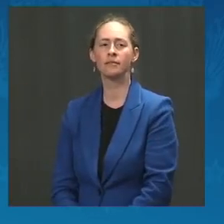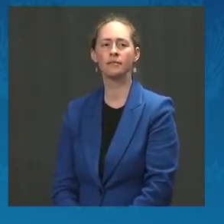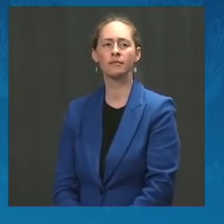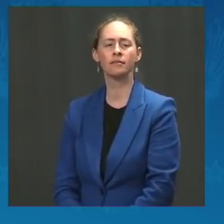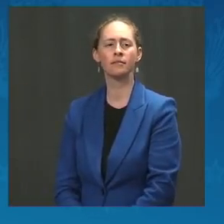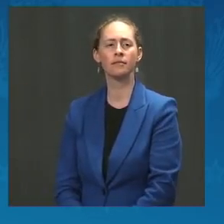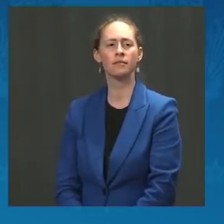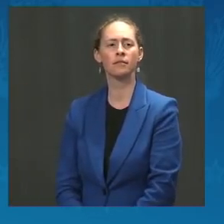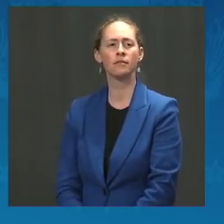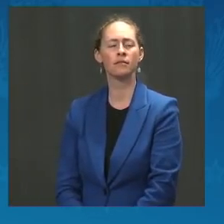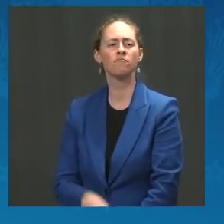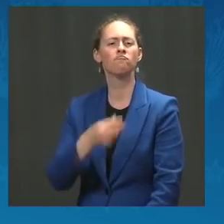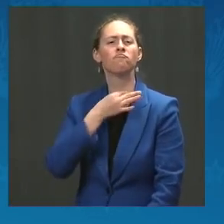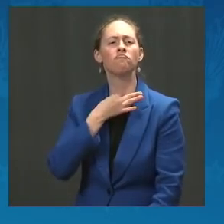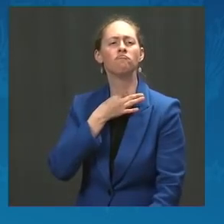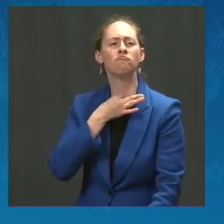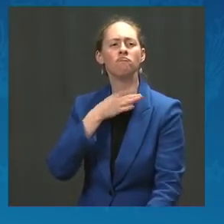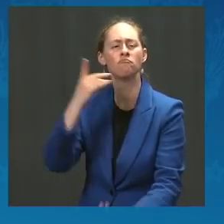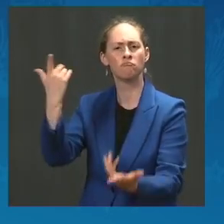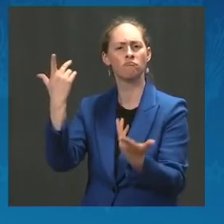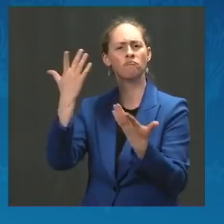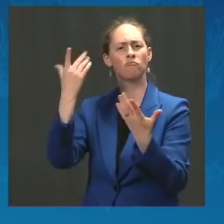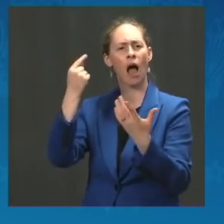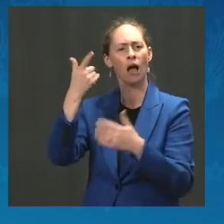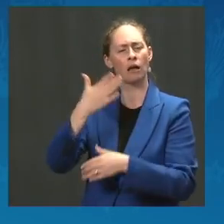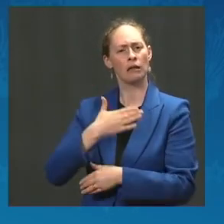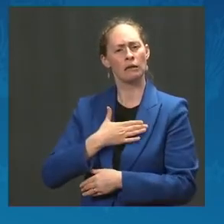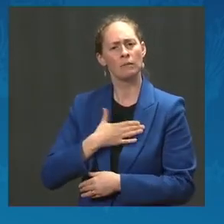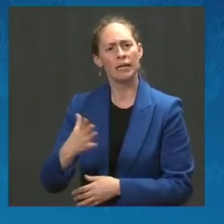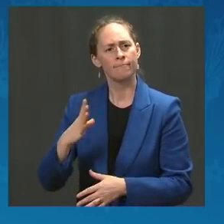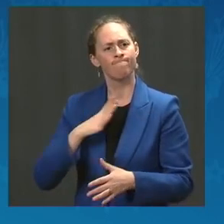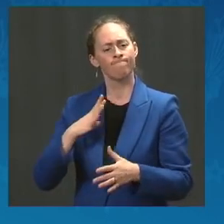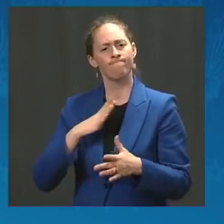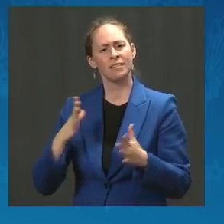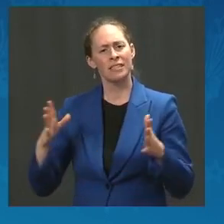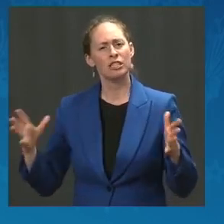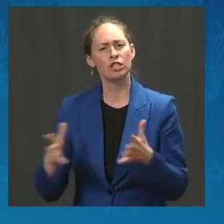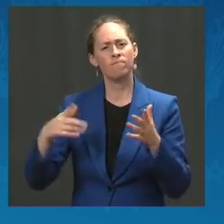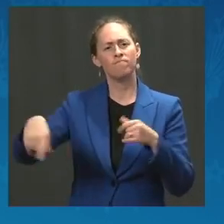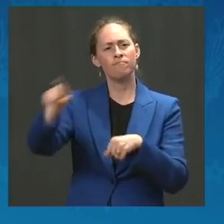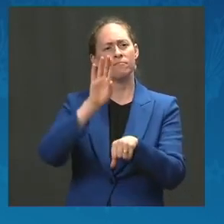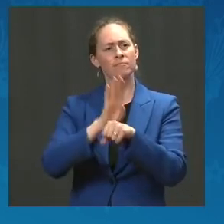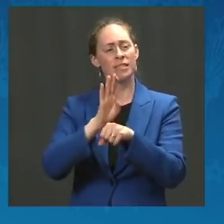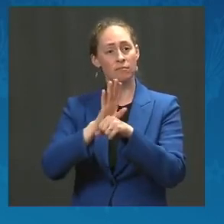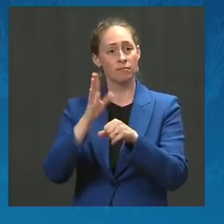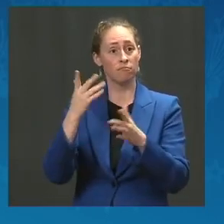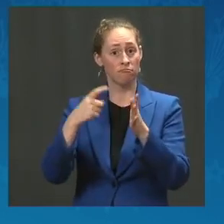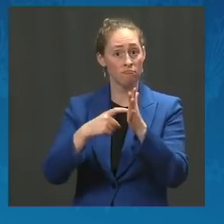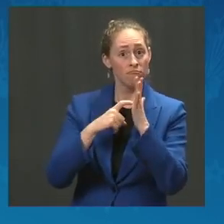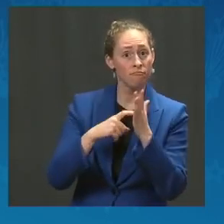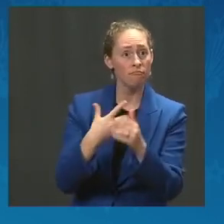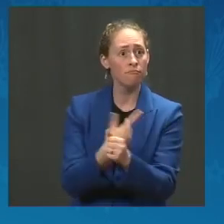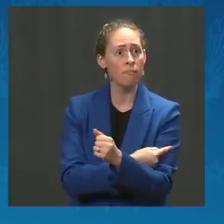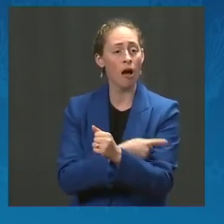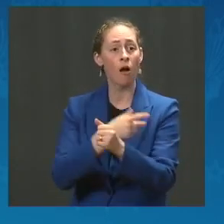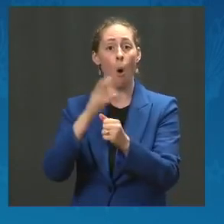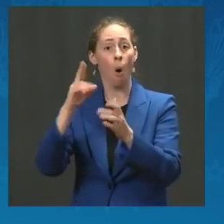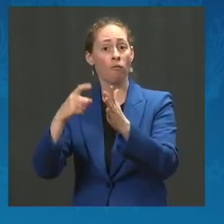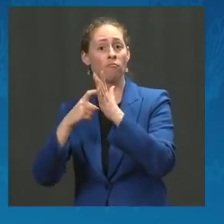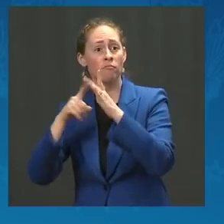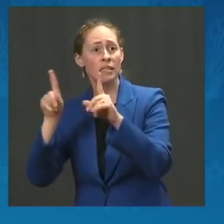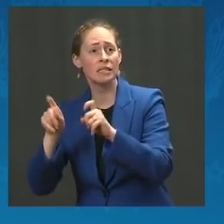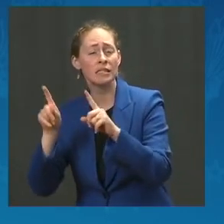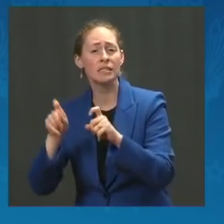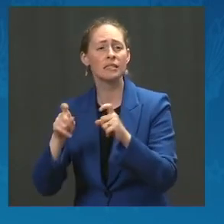encourage private businesses to follow this type of model to either require vaccines or require testing or other preventative